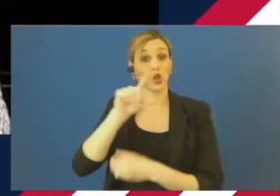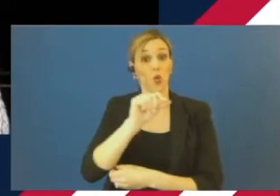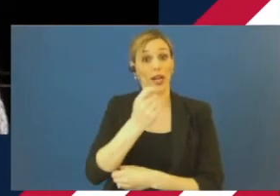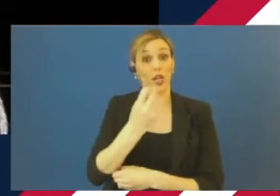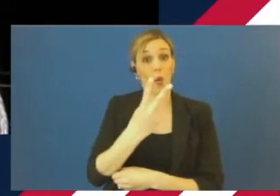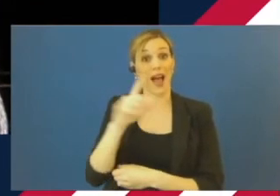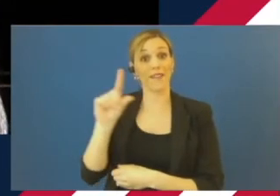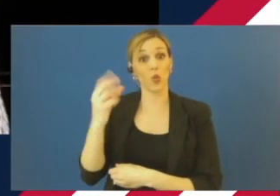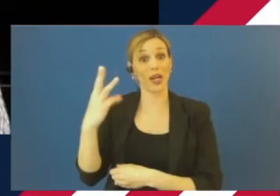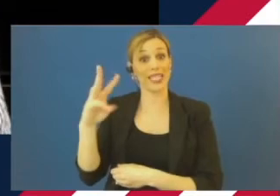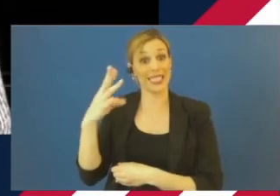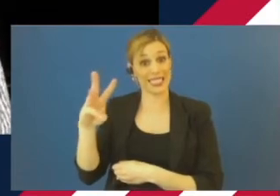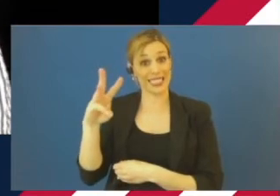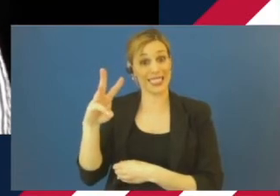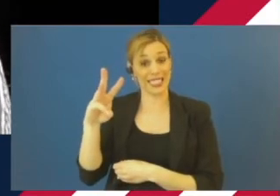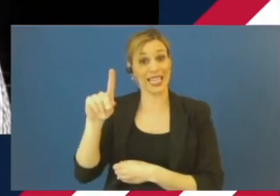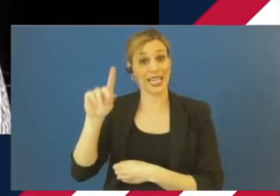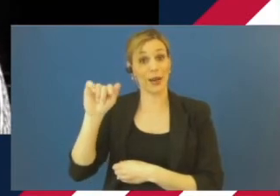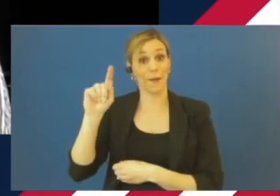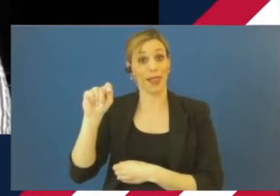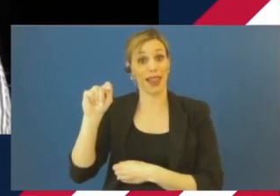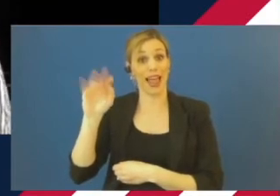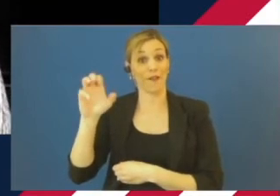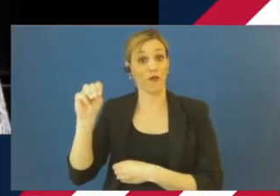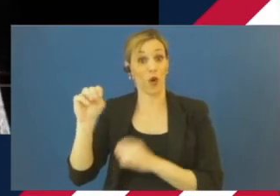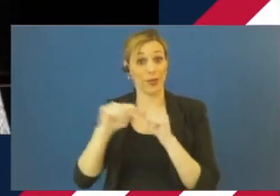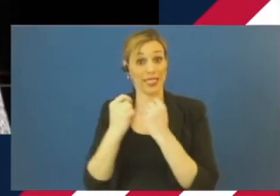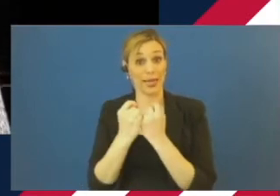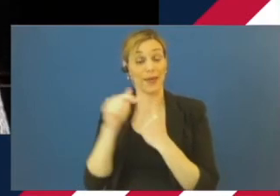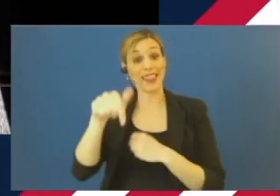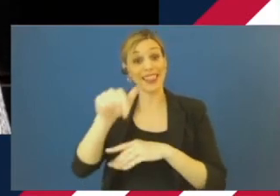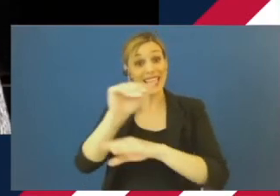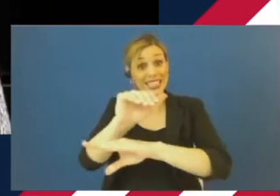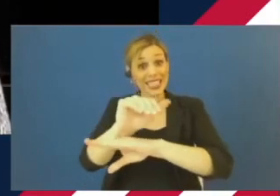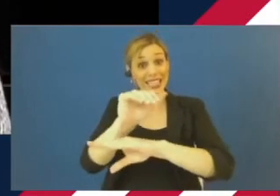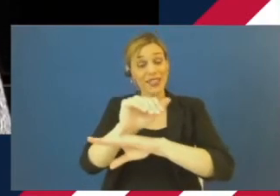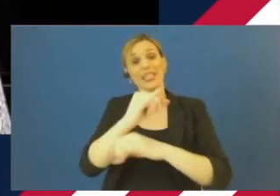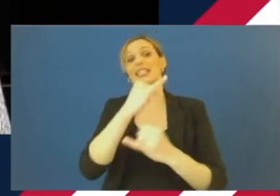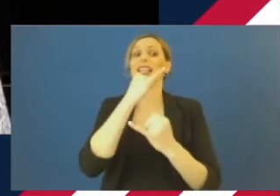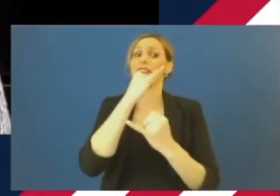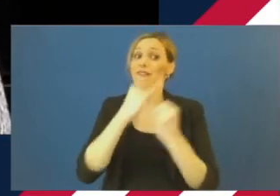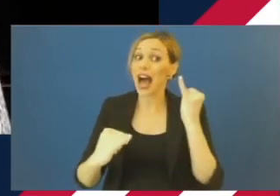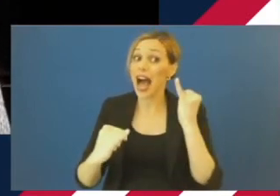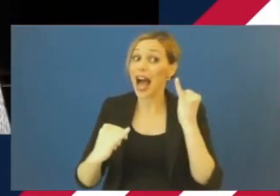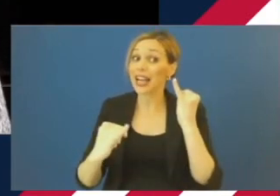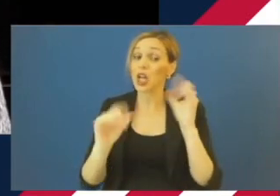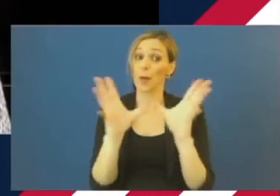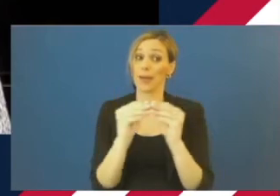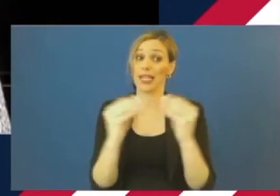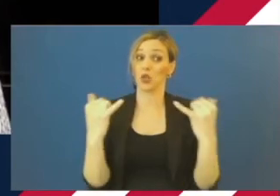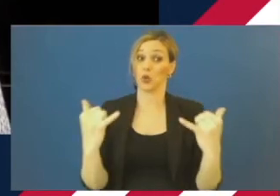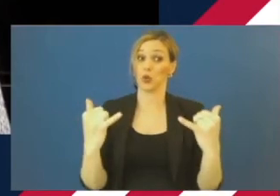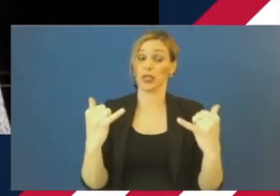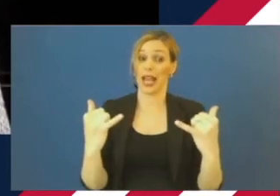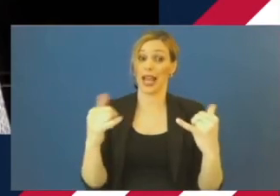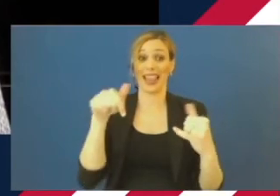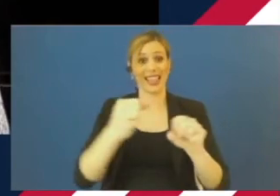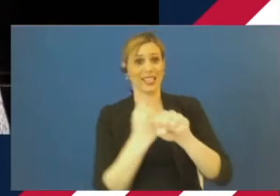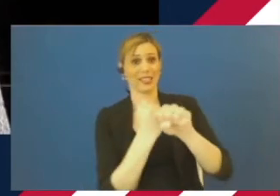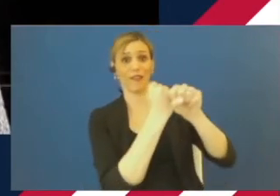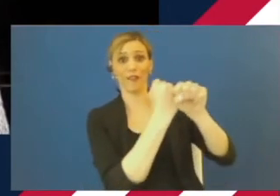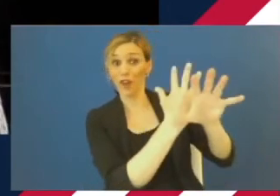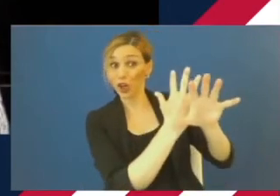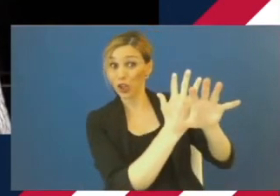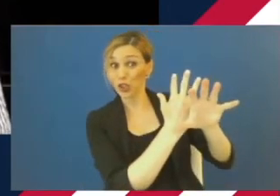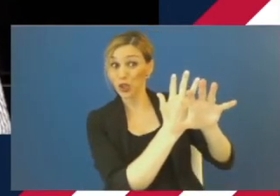2012. This evening, we are holding our final platform drafting hearing. While this virtual format is not how we